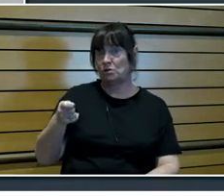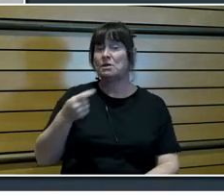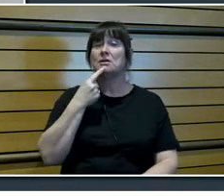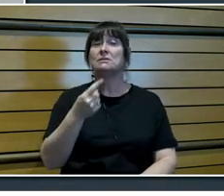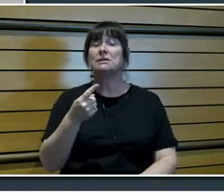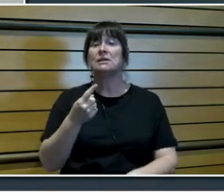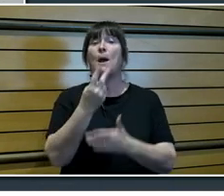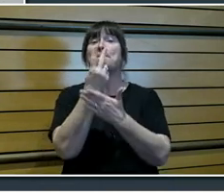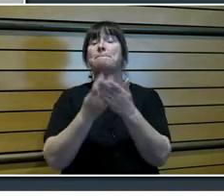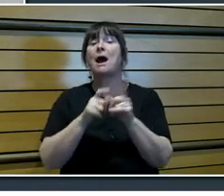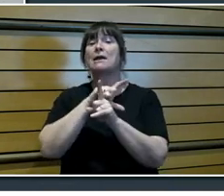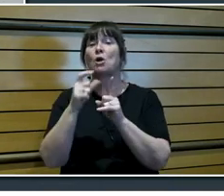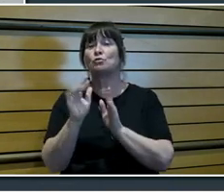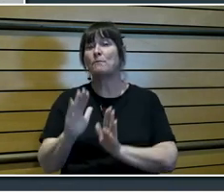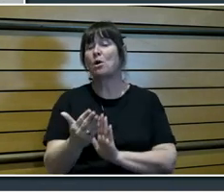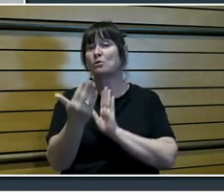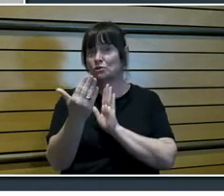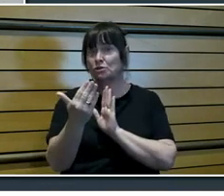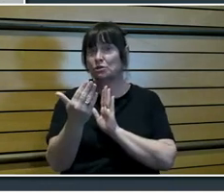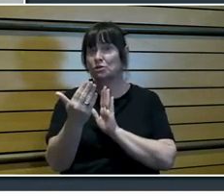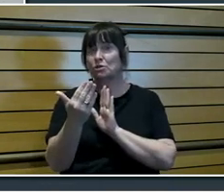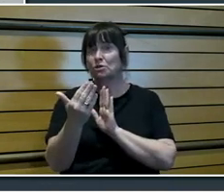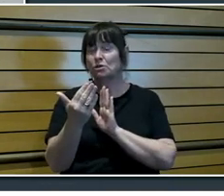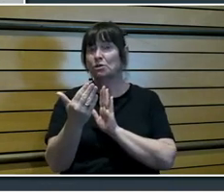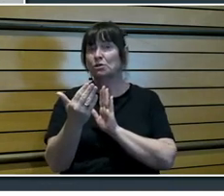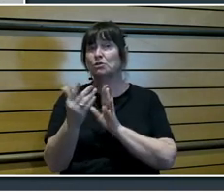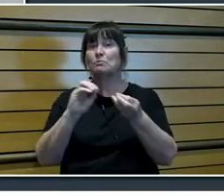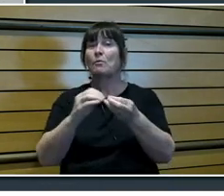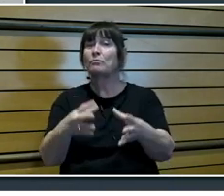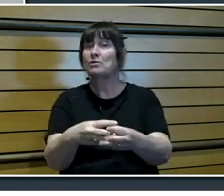a bicultural approach toward problem solving.